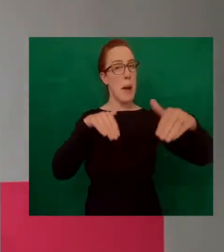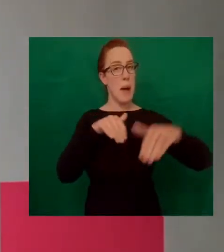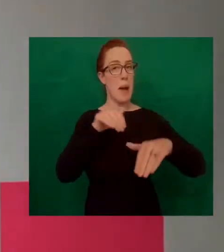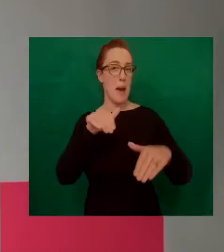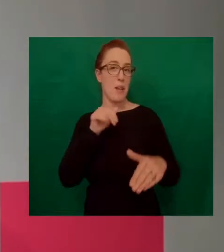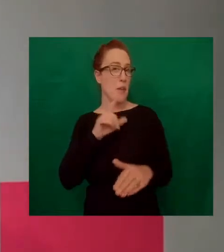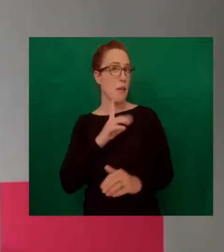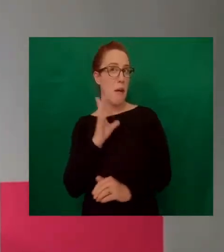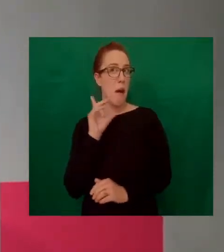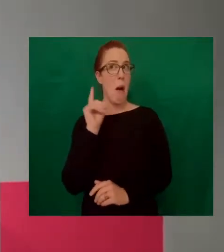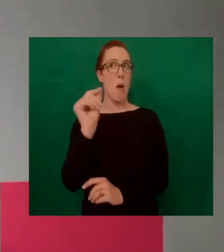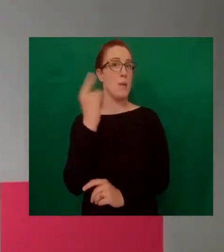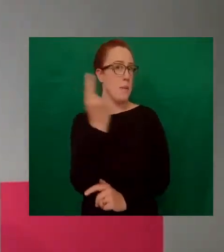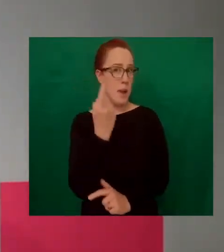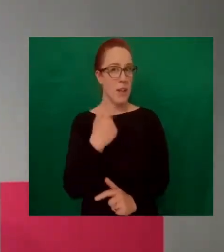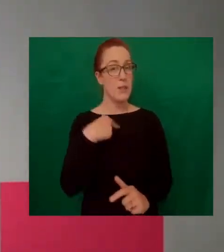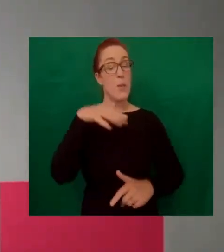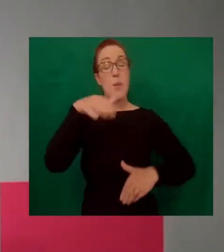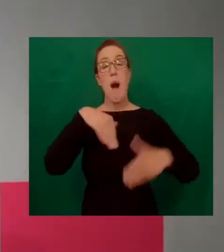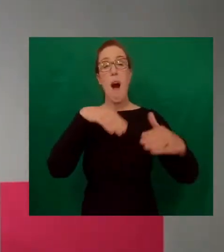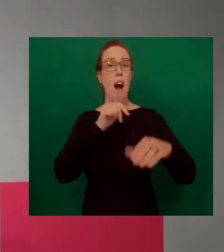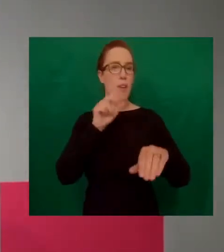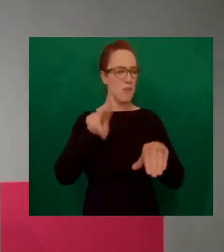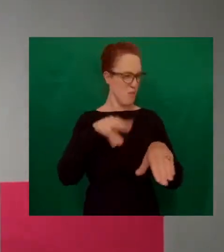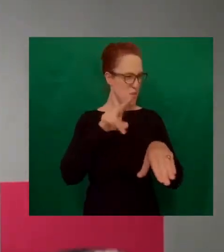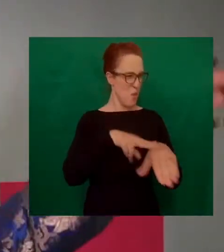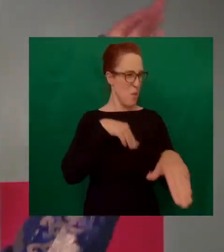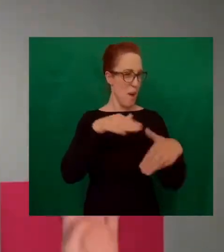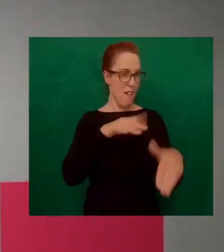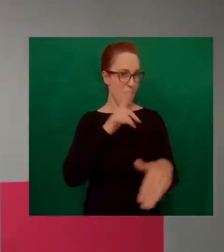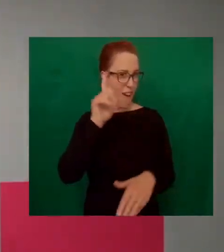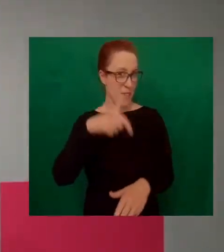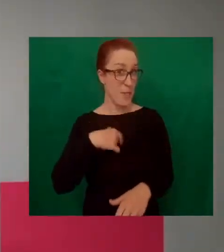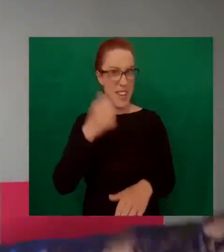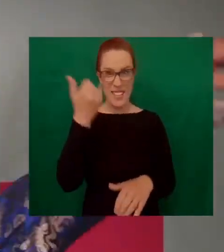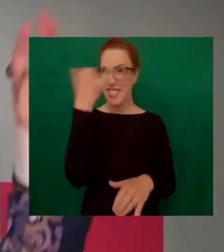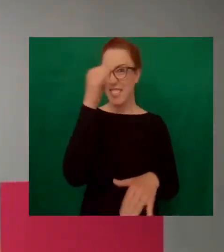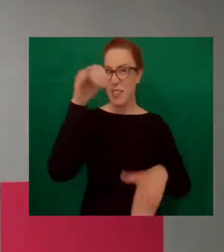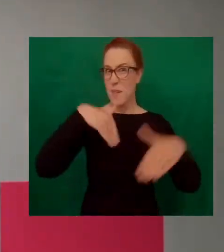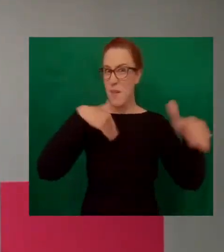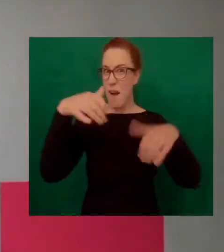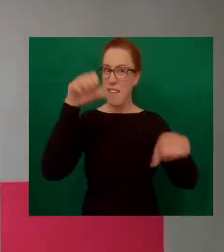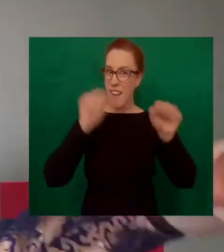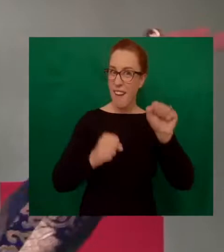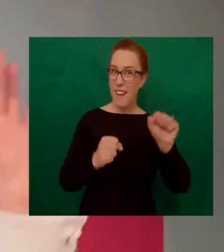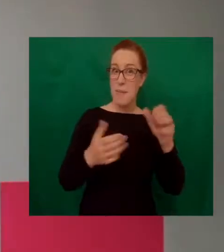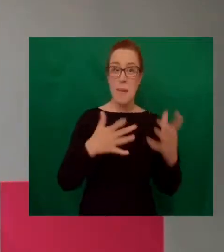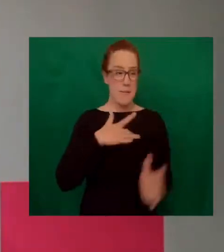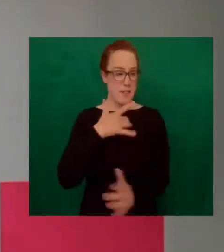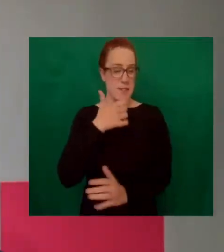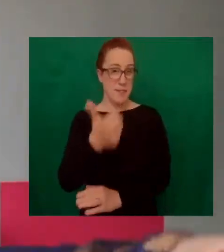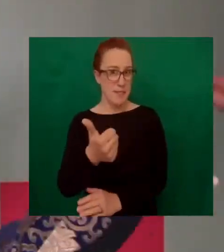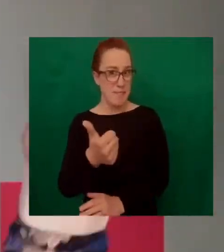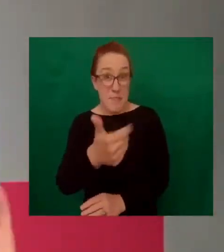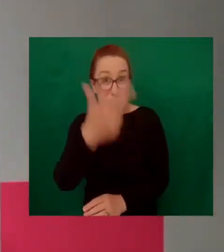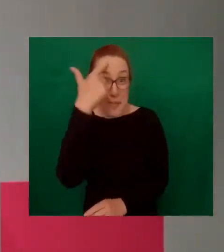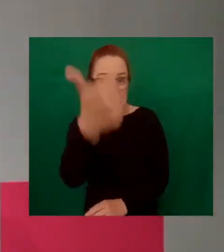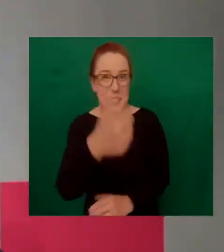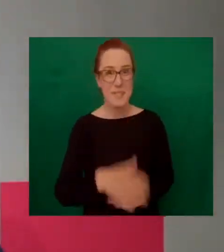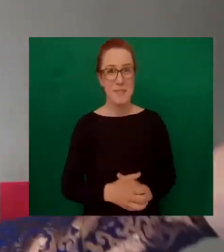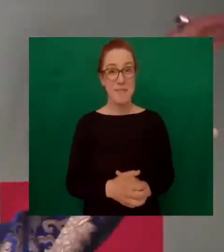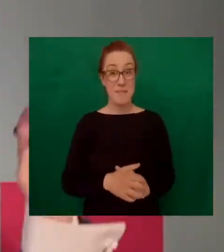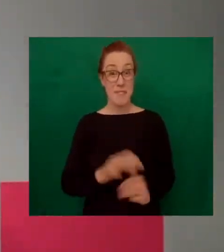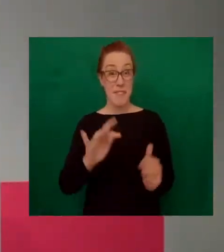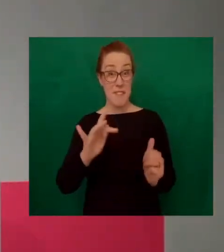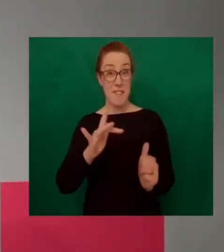go anywhere. Just gonna walk in place. Doesn't have to be a basic walk. You can do a silly walk. Maybe that feels good. You do you. How's